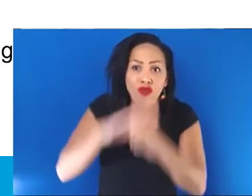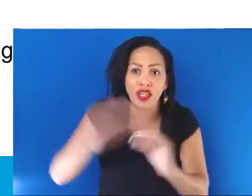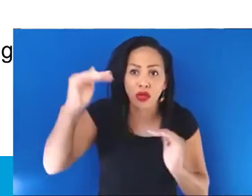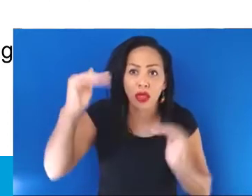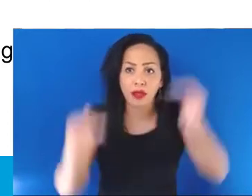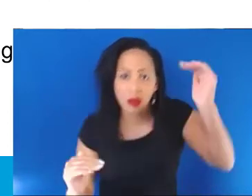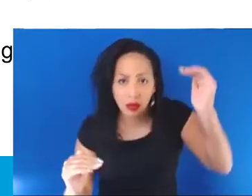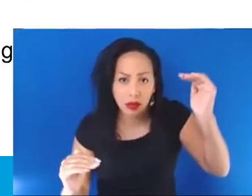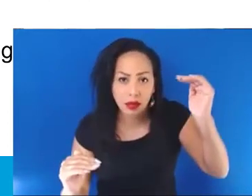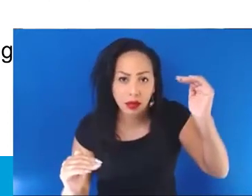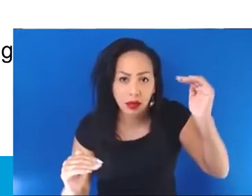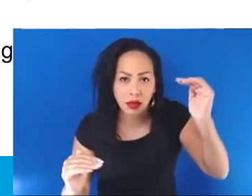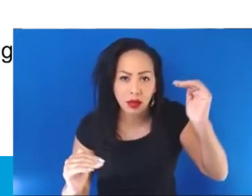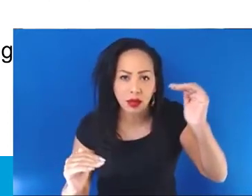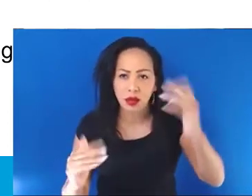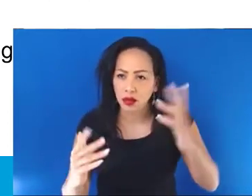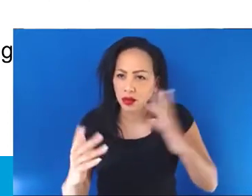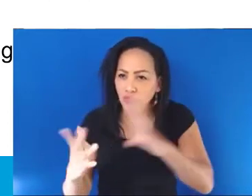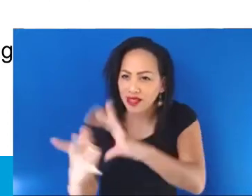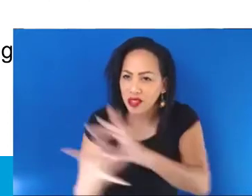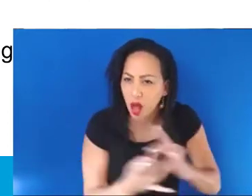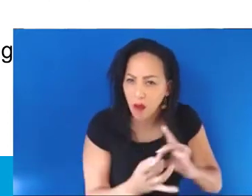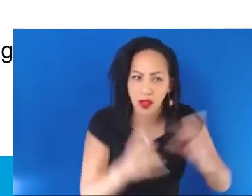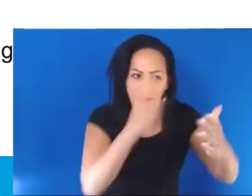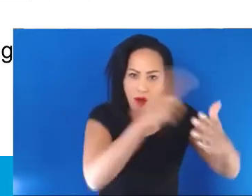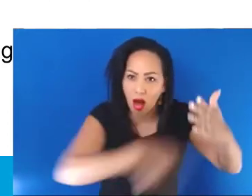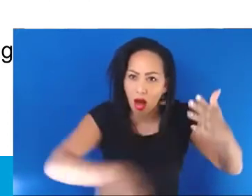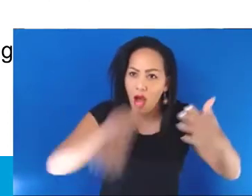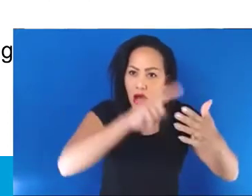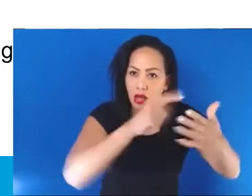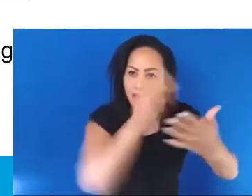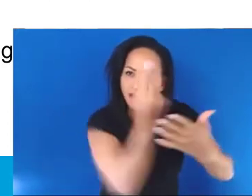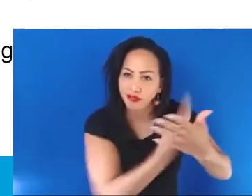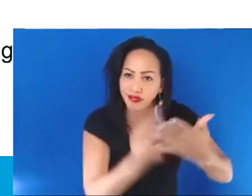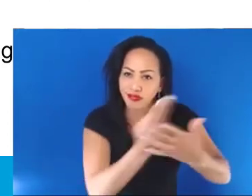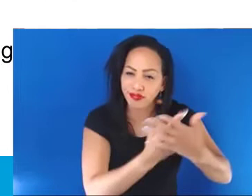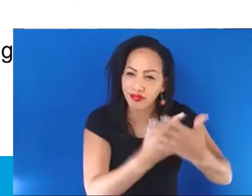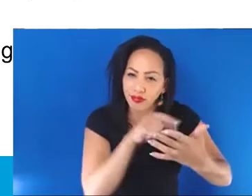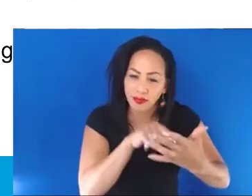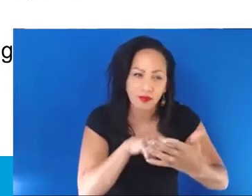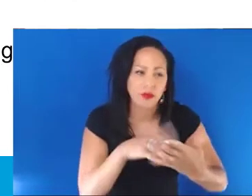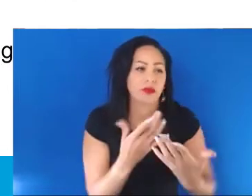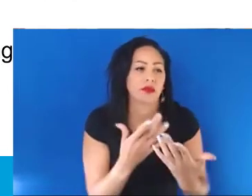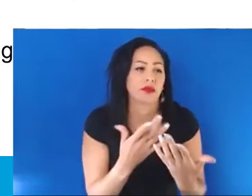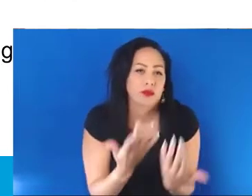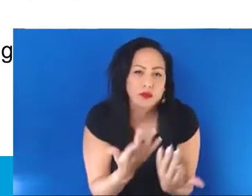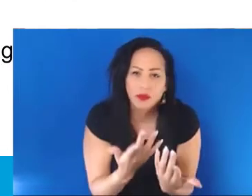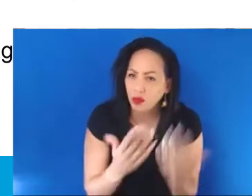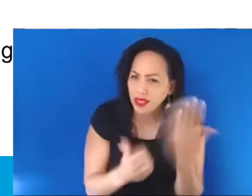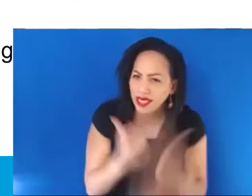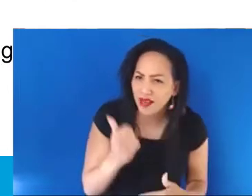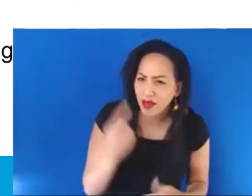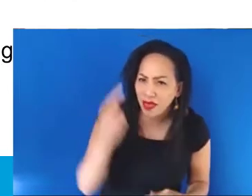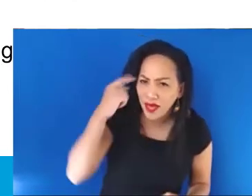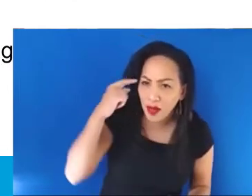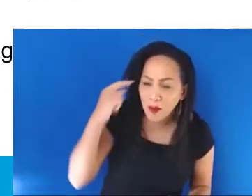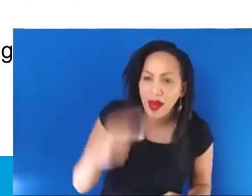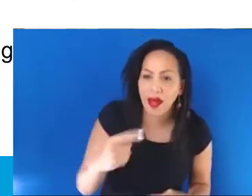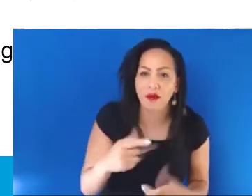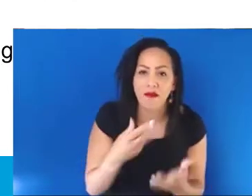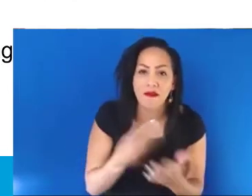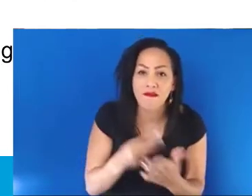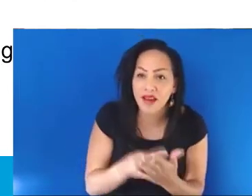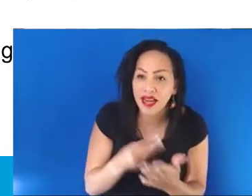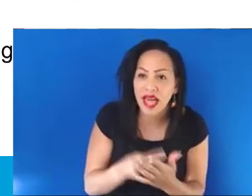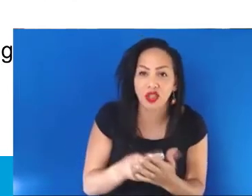the dimension. You know, we're not talking about, for example, the ways that financial flows in climate are quite